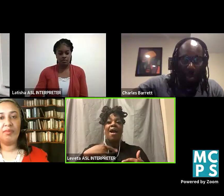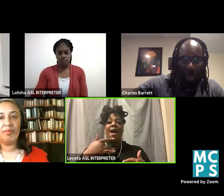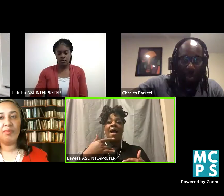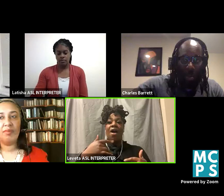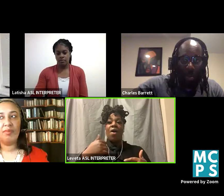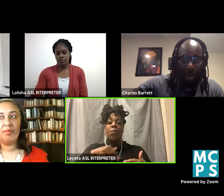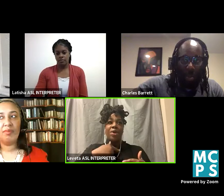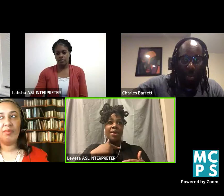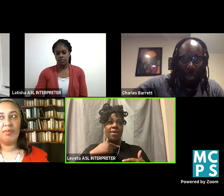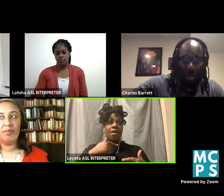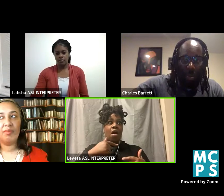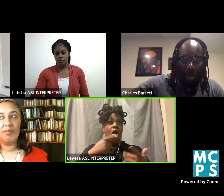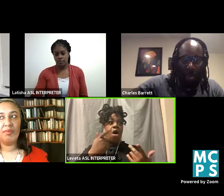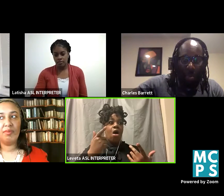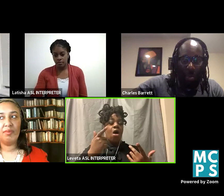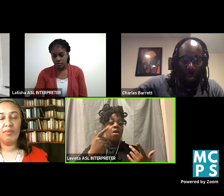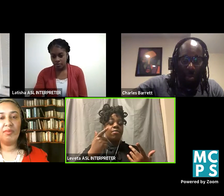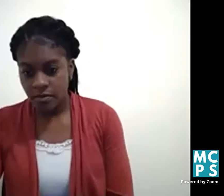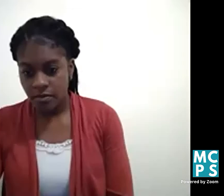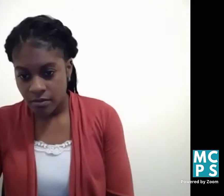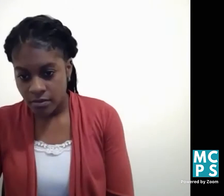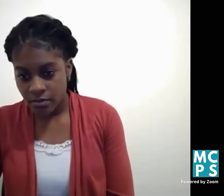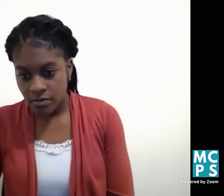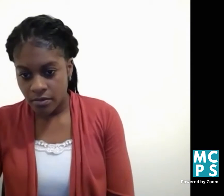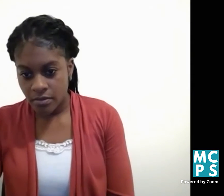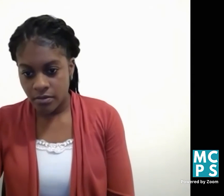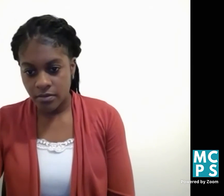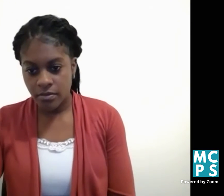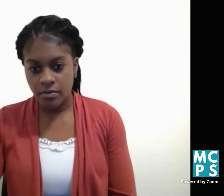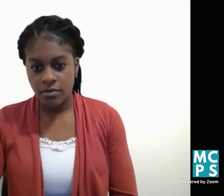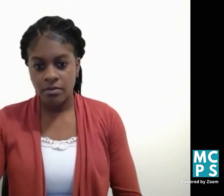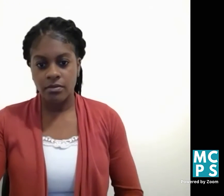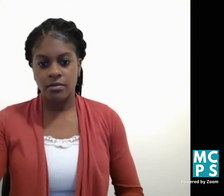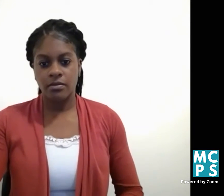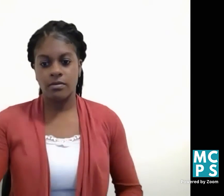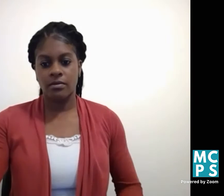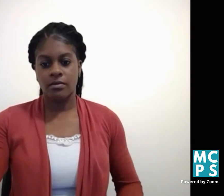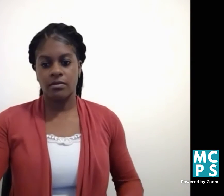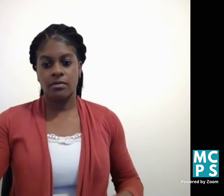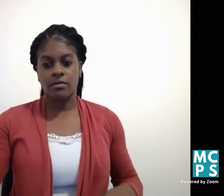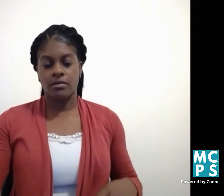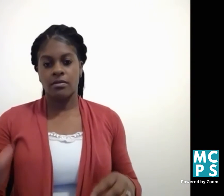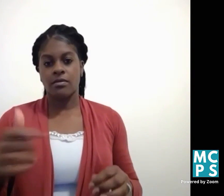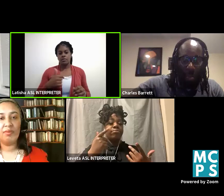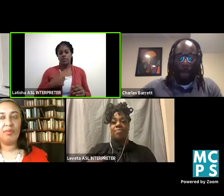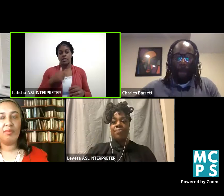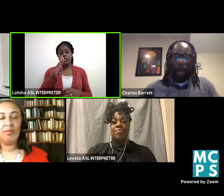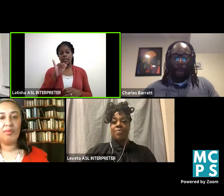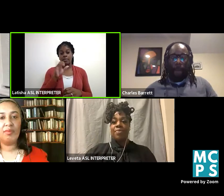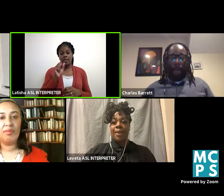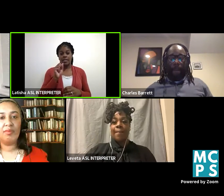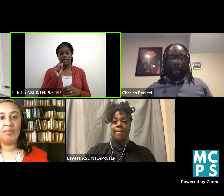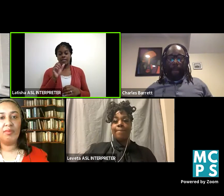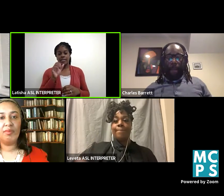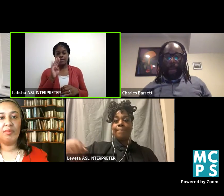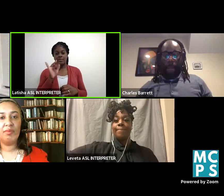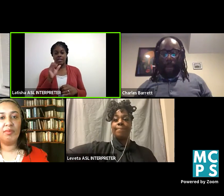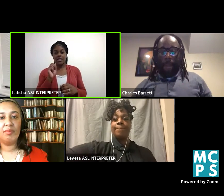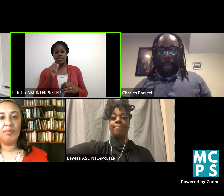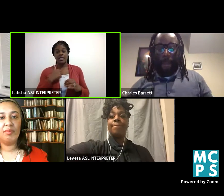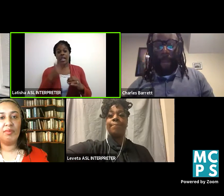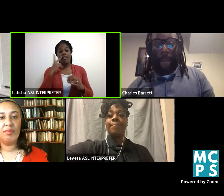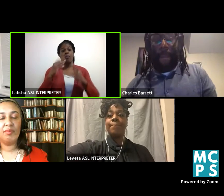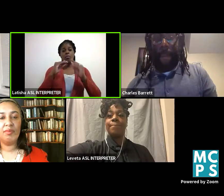as professions, that the bias plays out in us being a lot more protective of the diagnoses